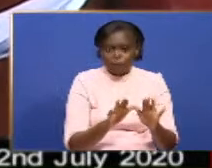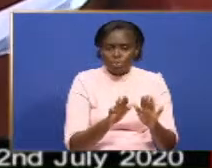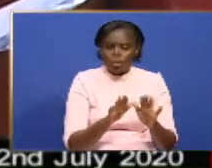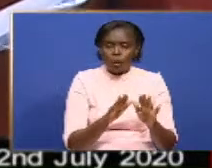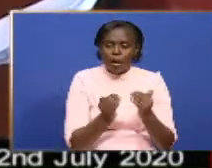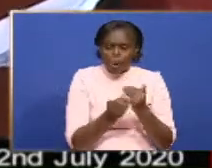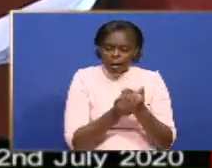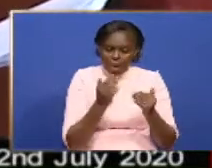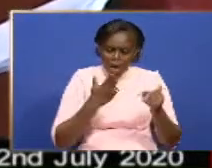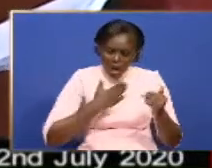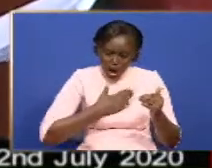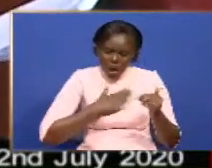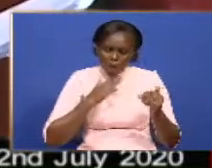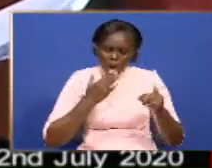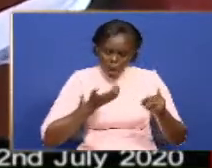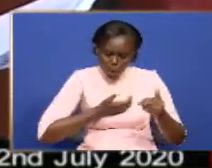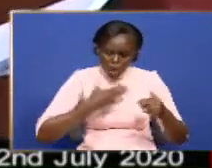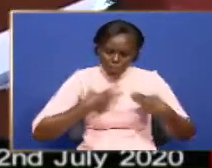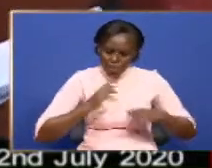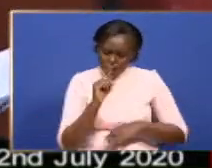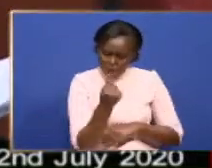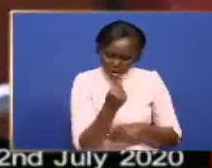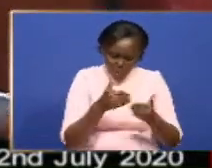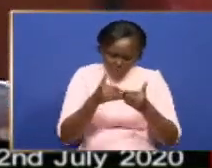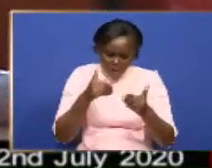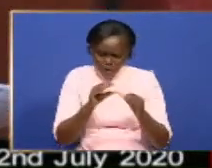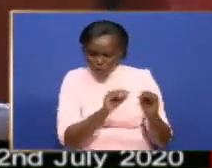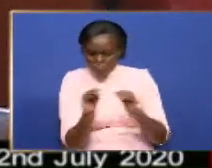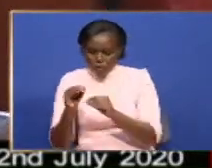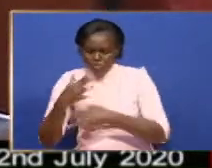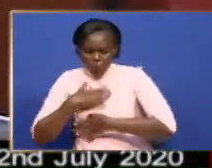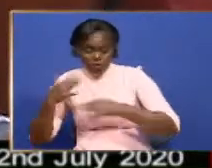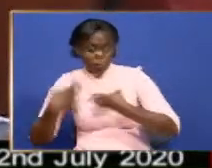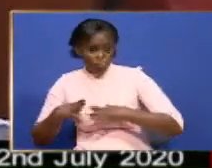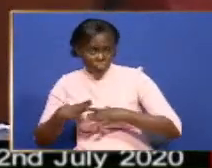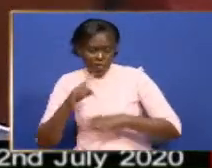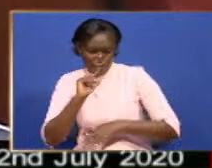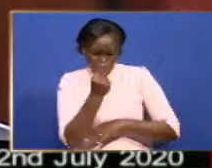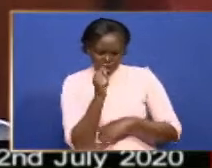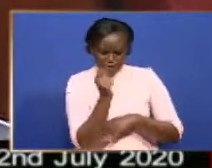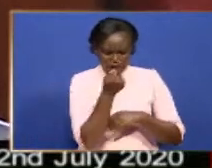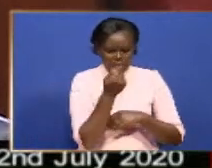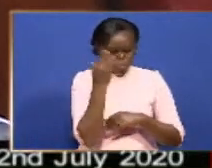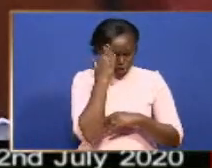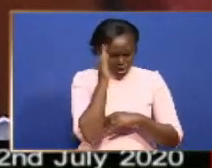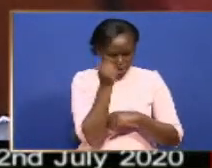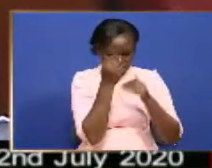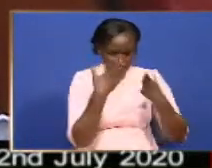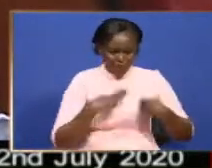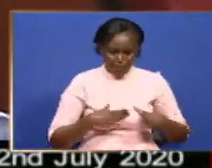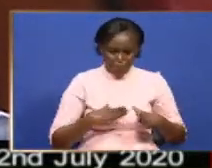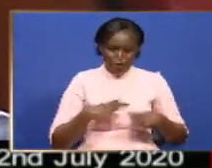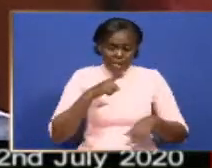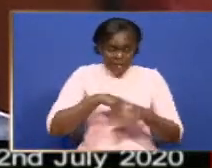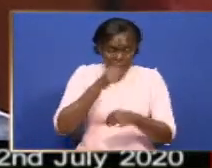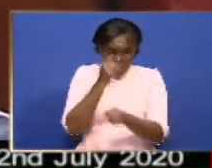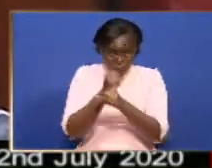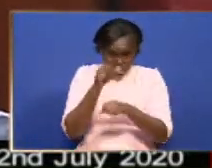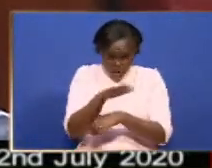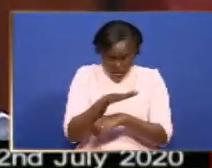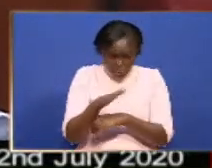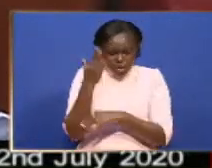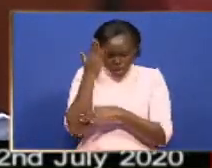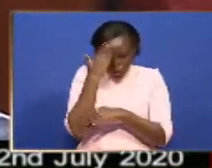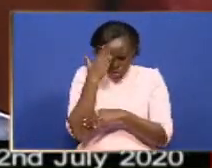citizens first and foremost before we go to refugees. When it comes to work, we know